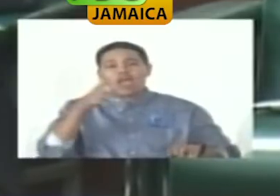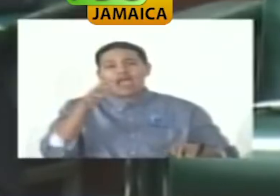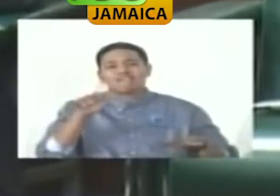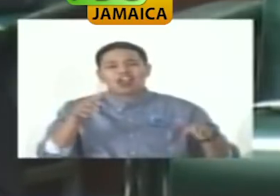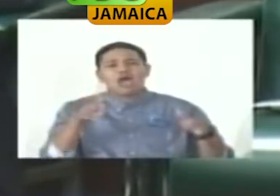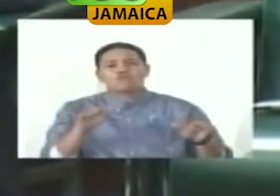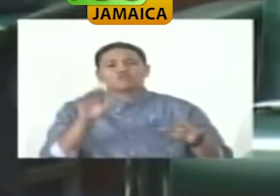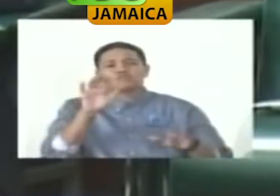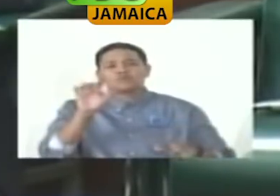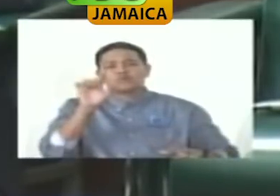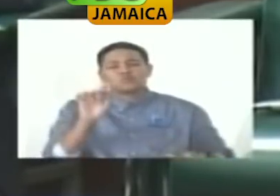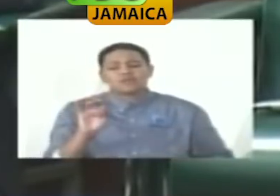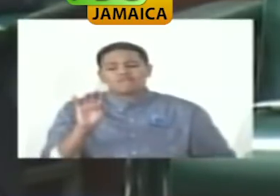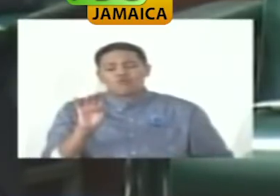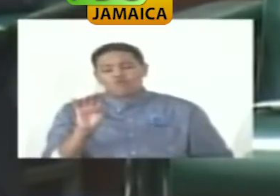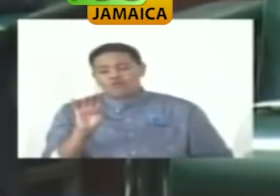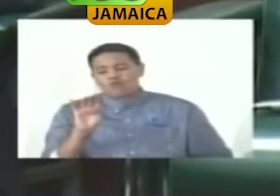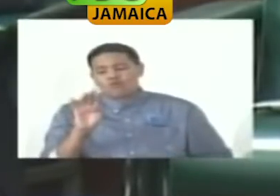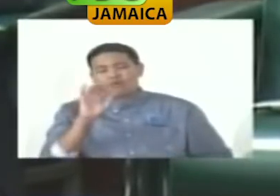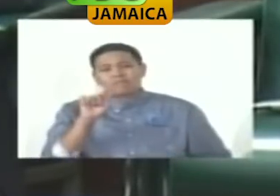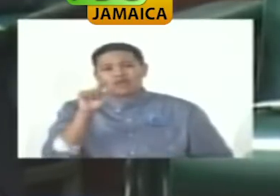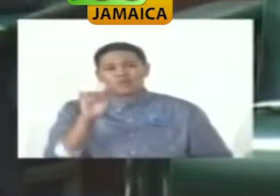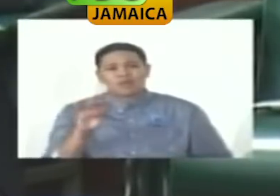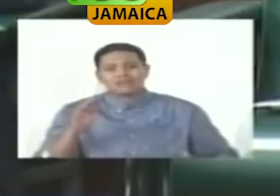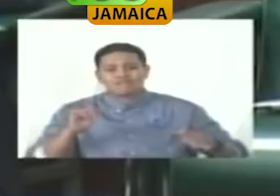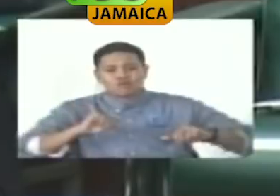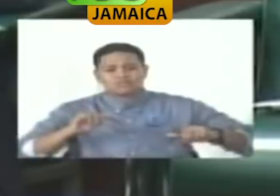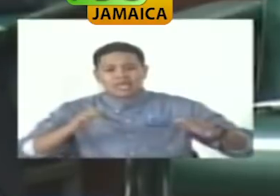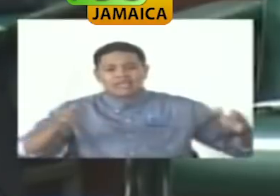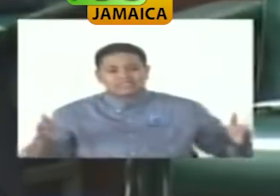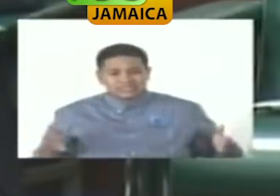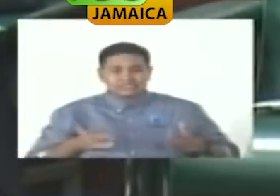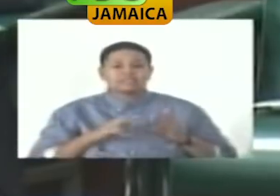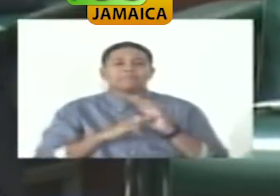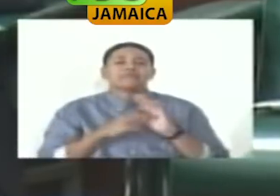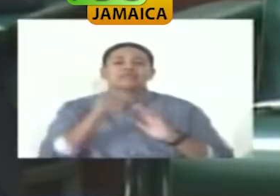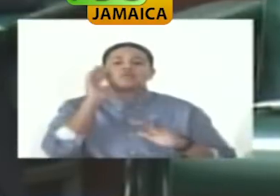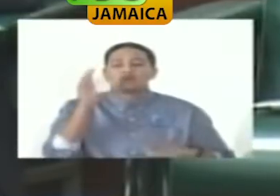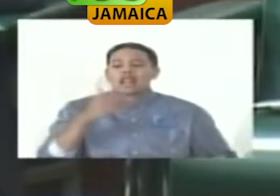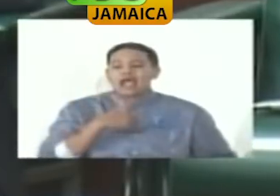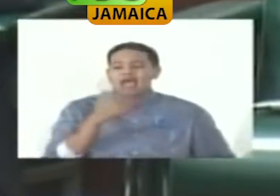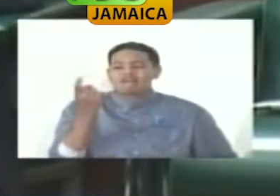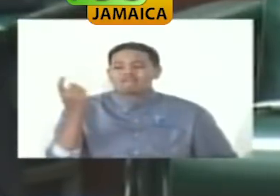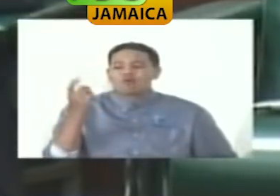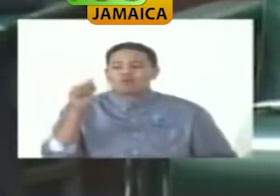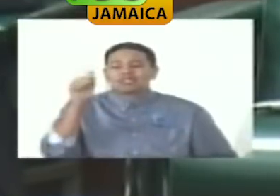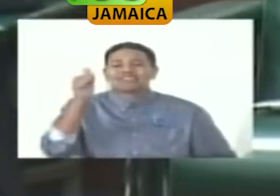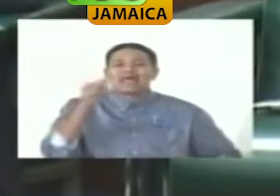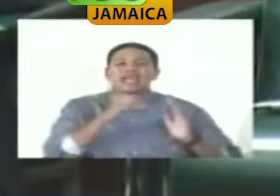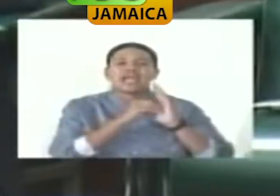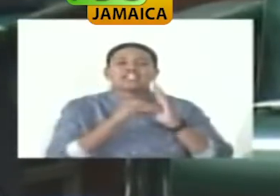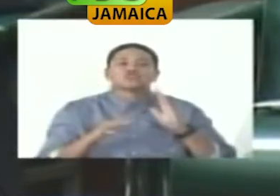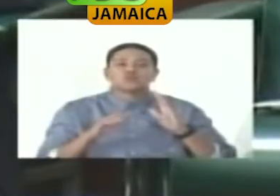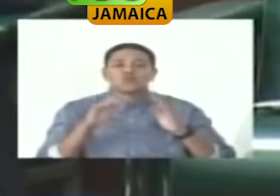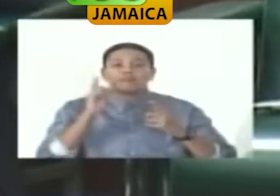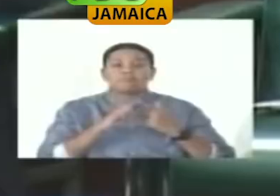classroom of 24 by 24. This means there will be only 10 students